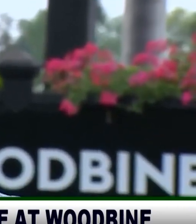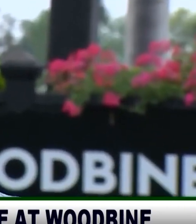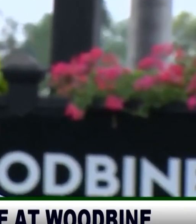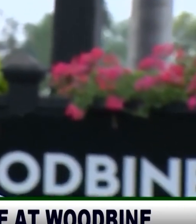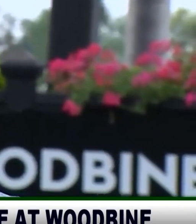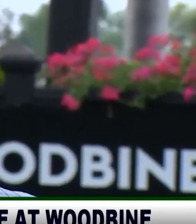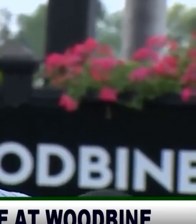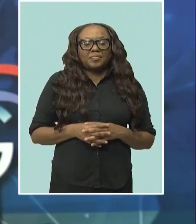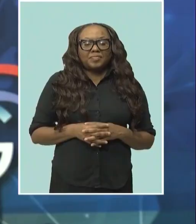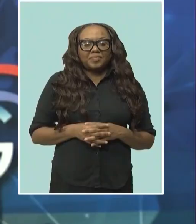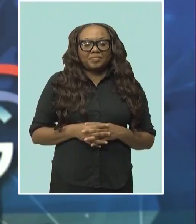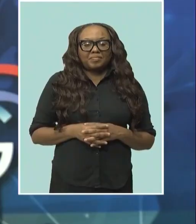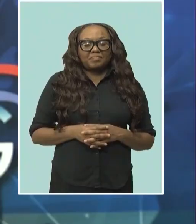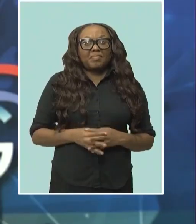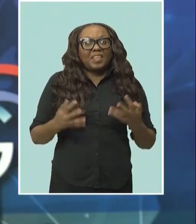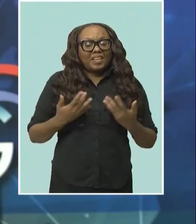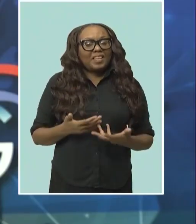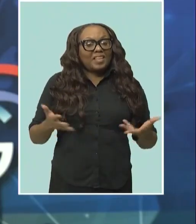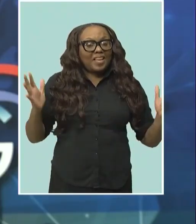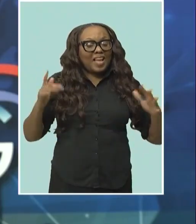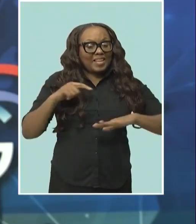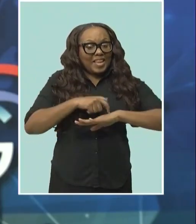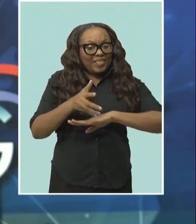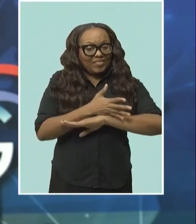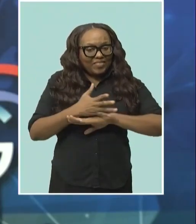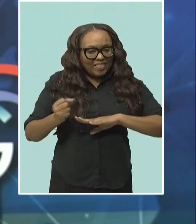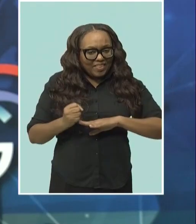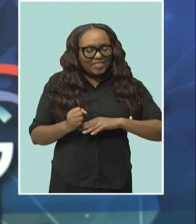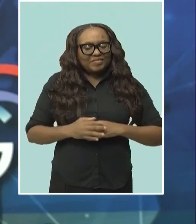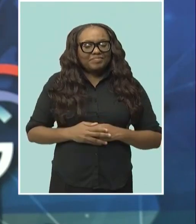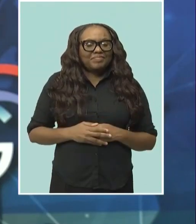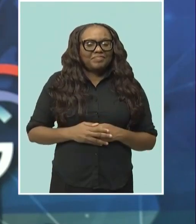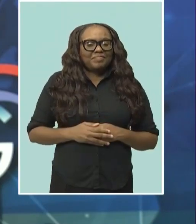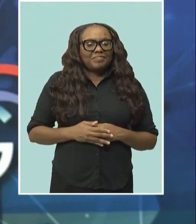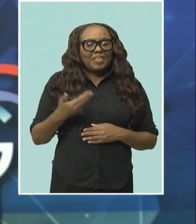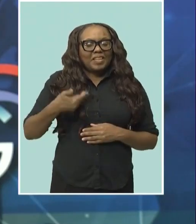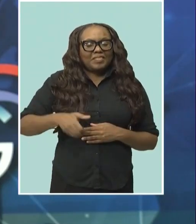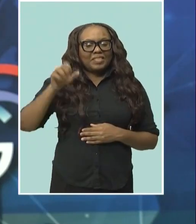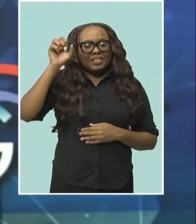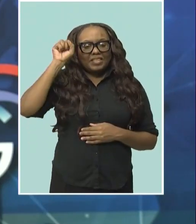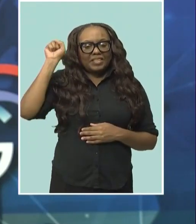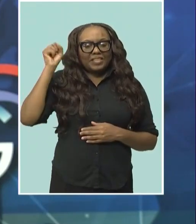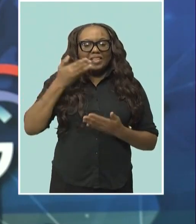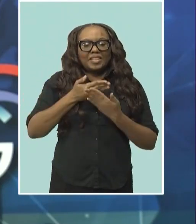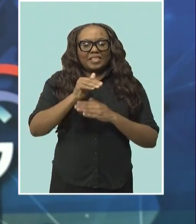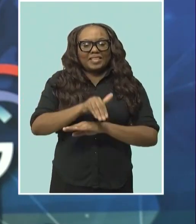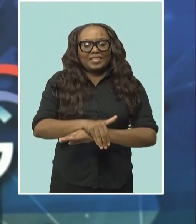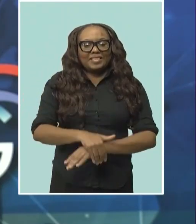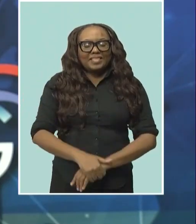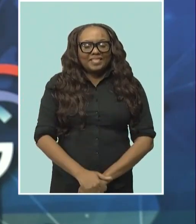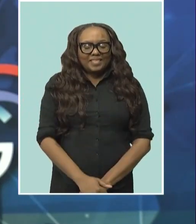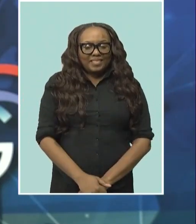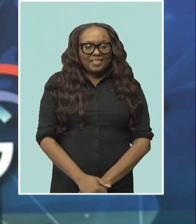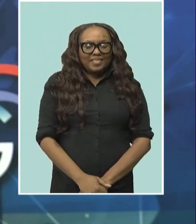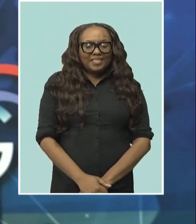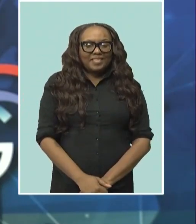it benefited him. And that's our time for this edition of CBC NewsNight. I'm Shane Seeley. Good night.